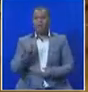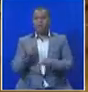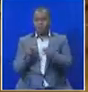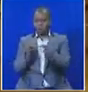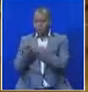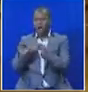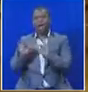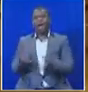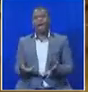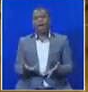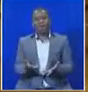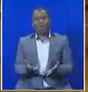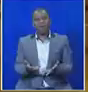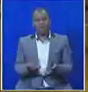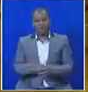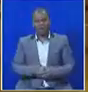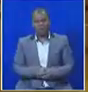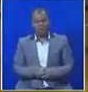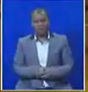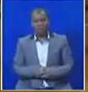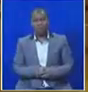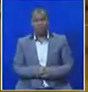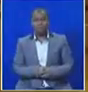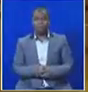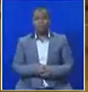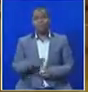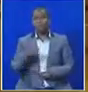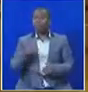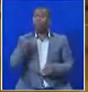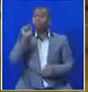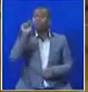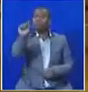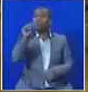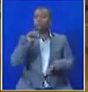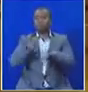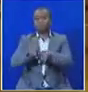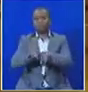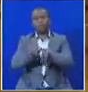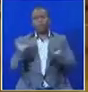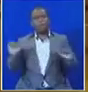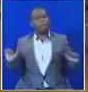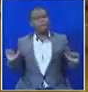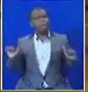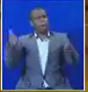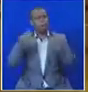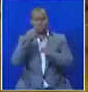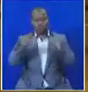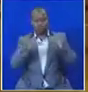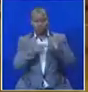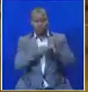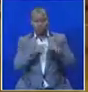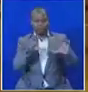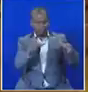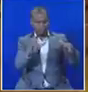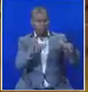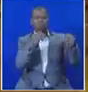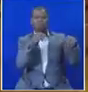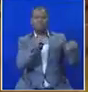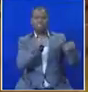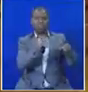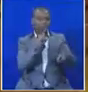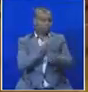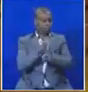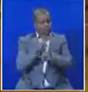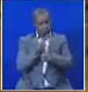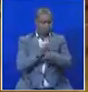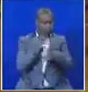buying. And ultimately, there needs to be a greater rollout for small business incubators, where entrepreneurs can access and